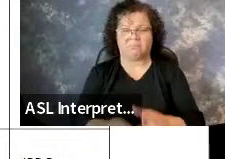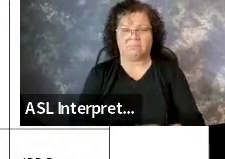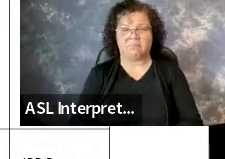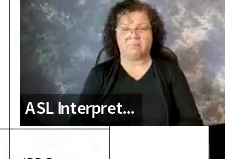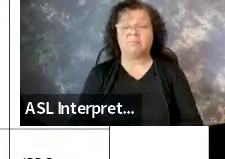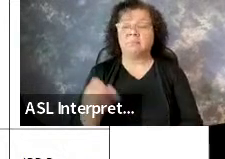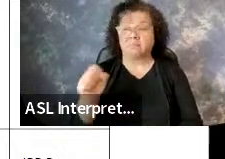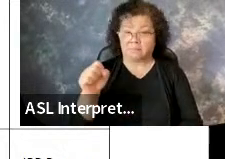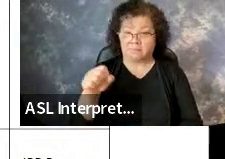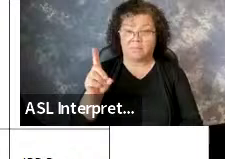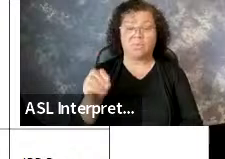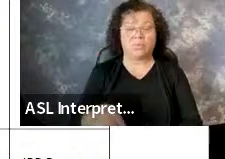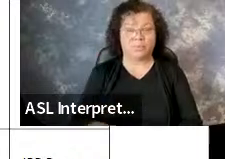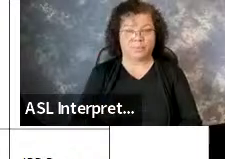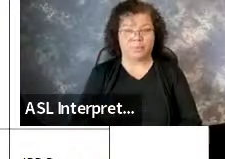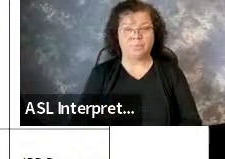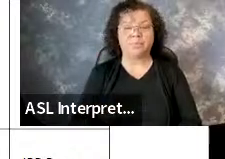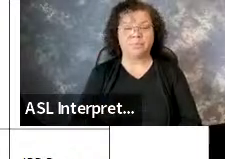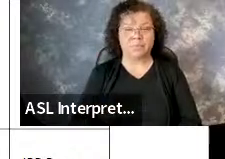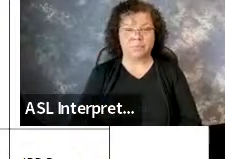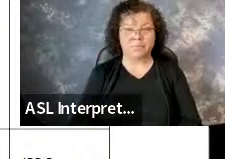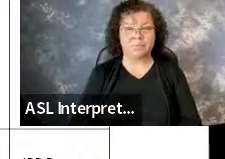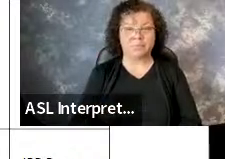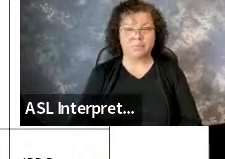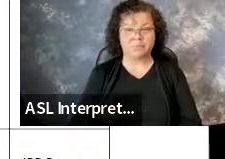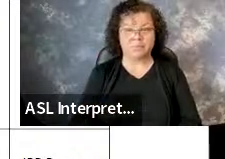Yes, we do. Thank you. Okay, thanks.